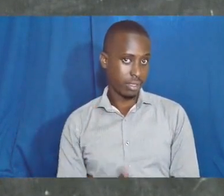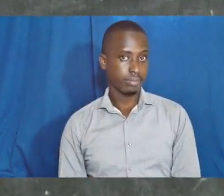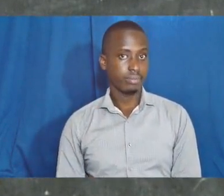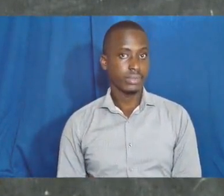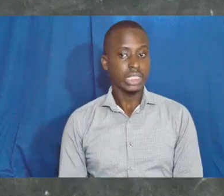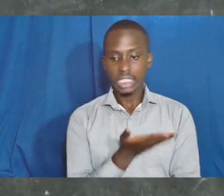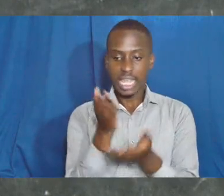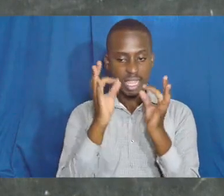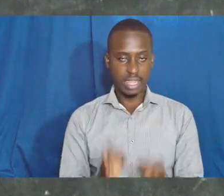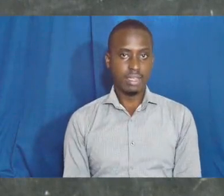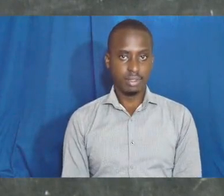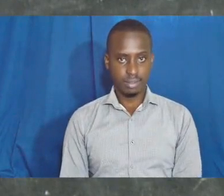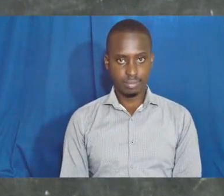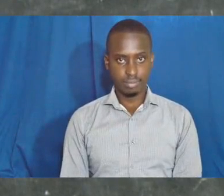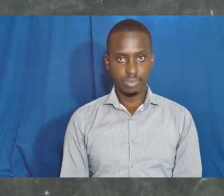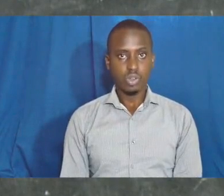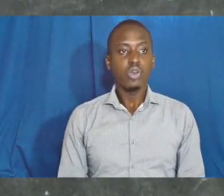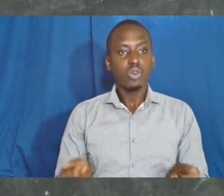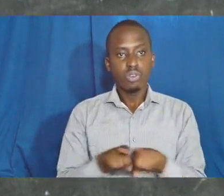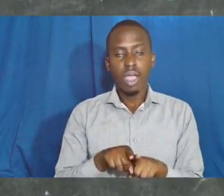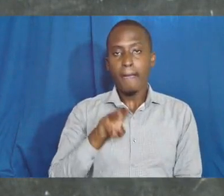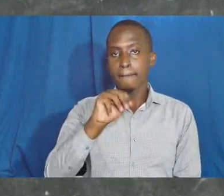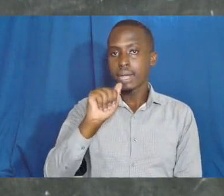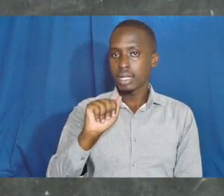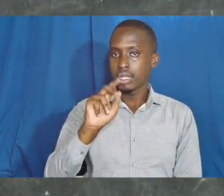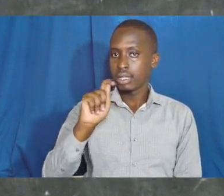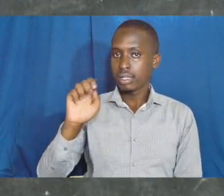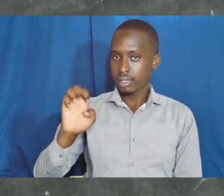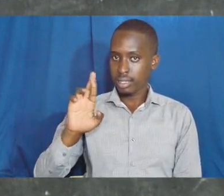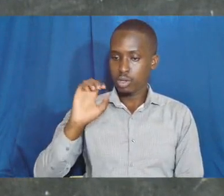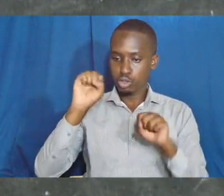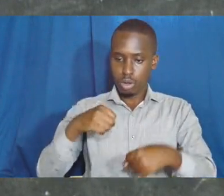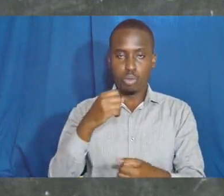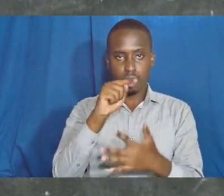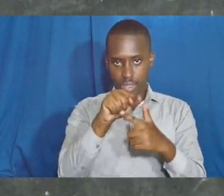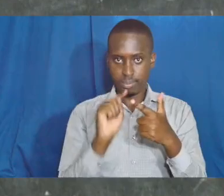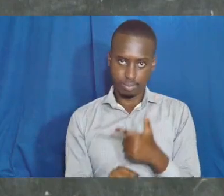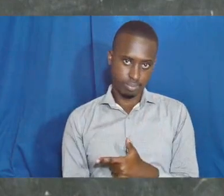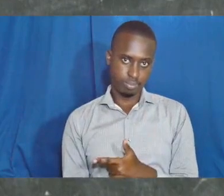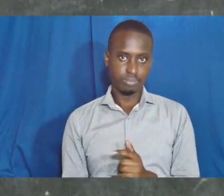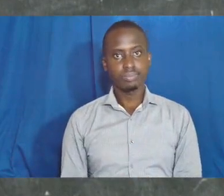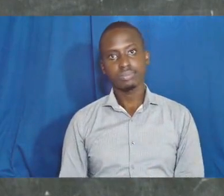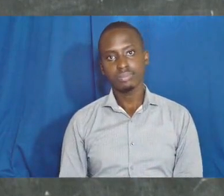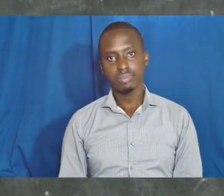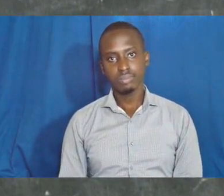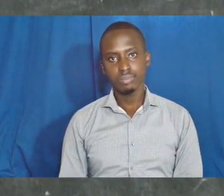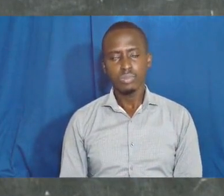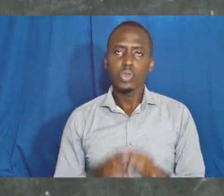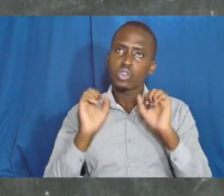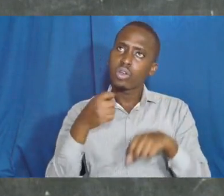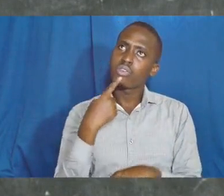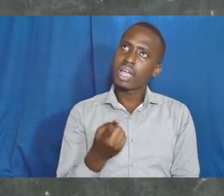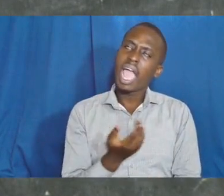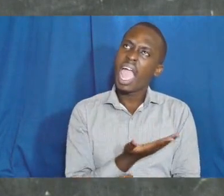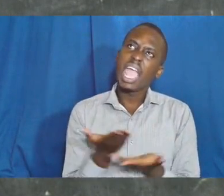is everything. So matter is subdivided. So when we talk about the matter, it can